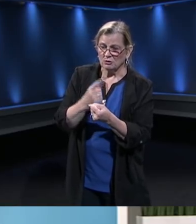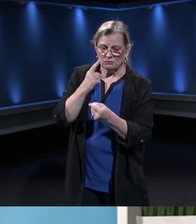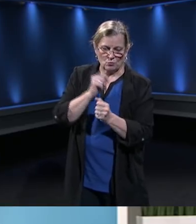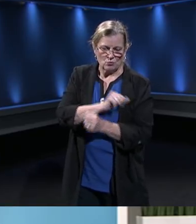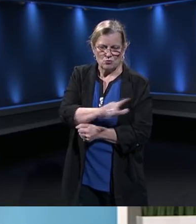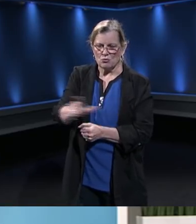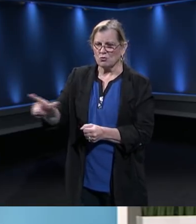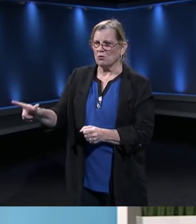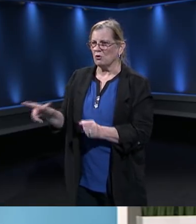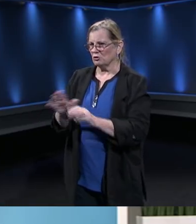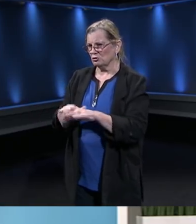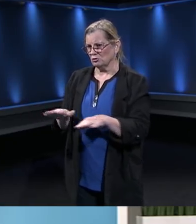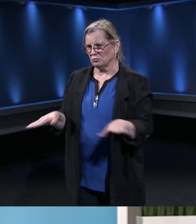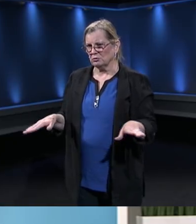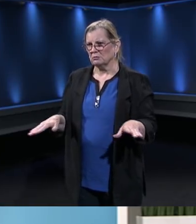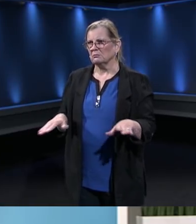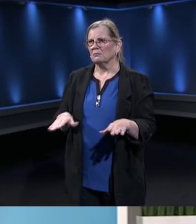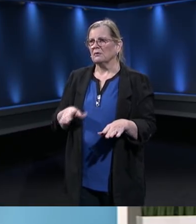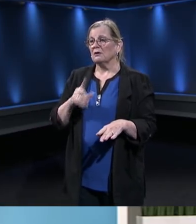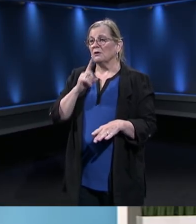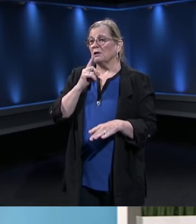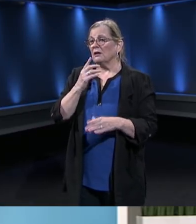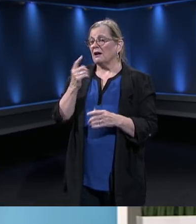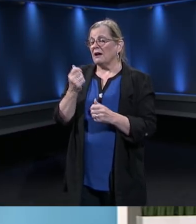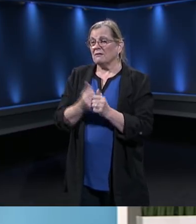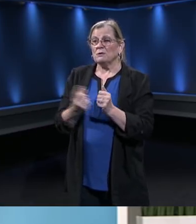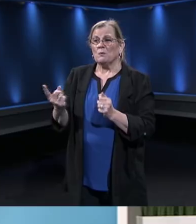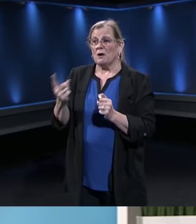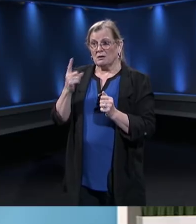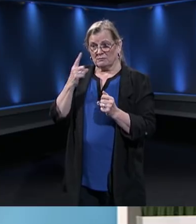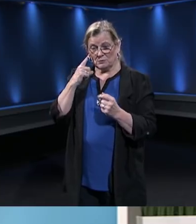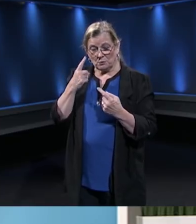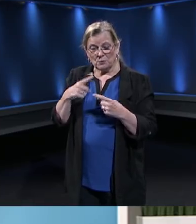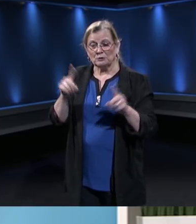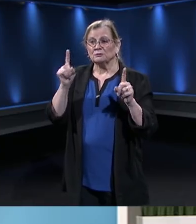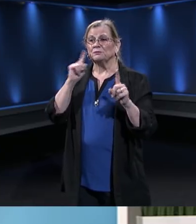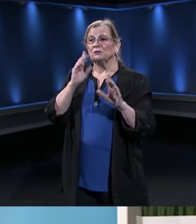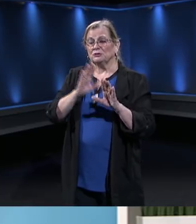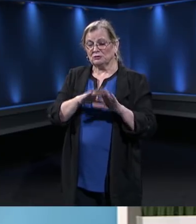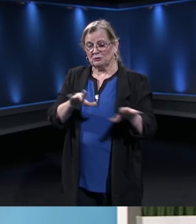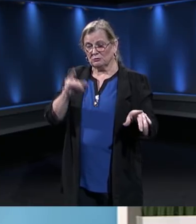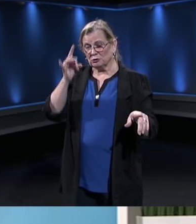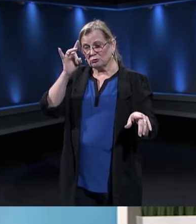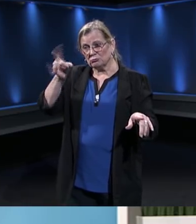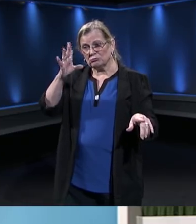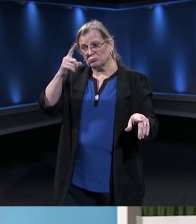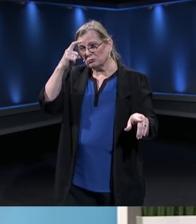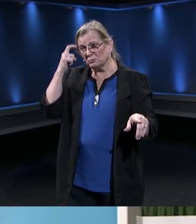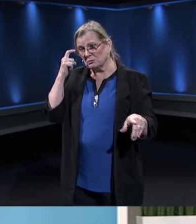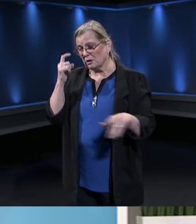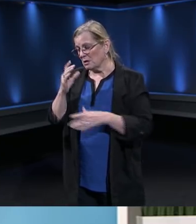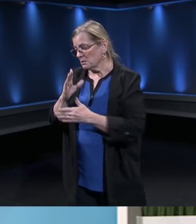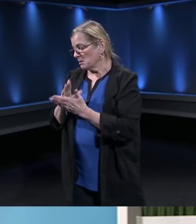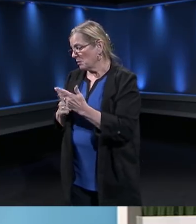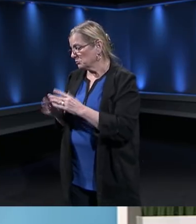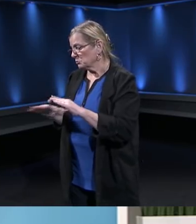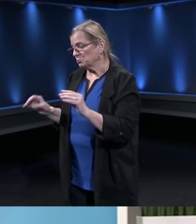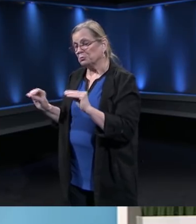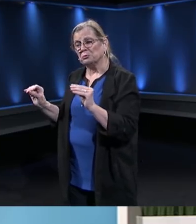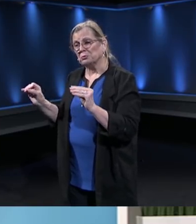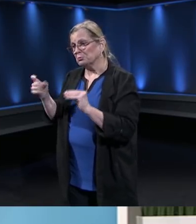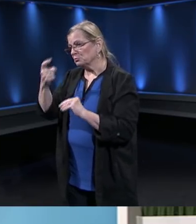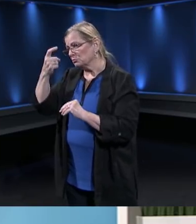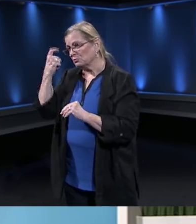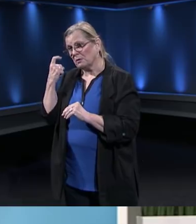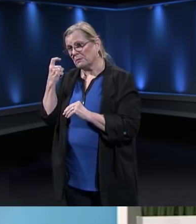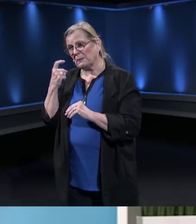for all kids. And what we know works for kids who've had traumas and works for children who haven't had trauma is really creating safe